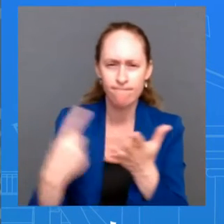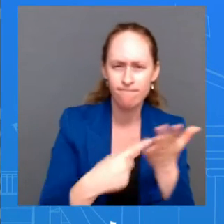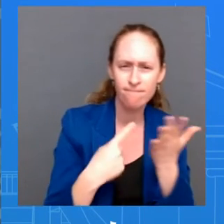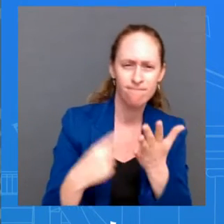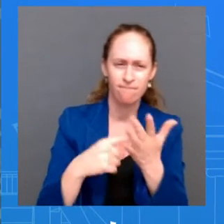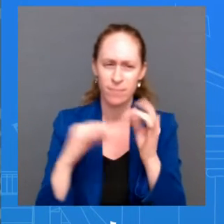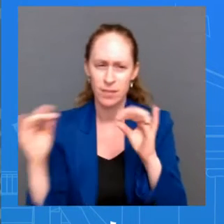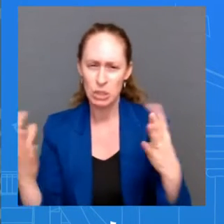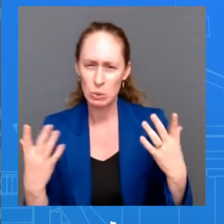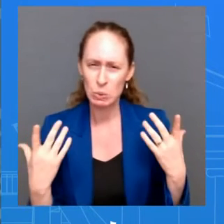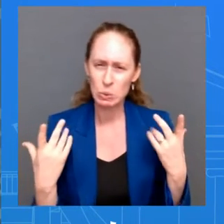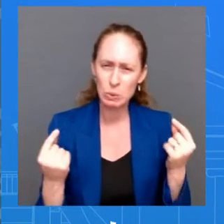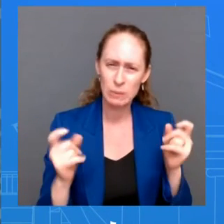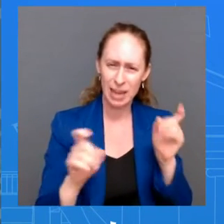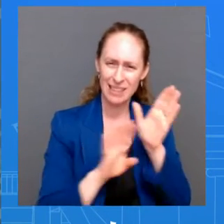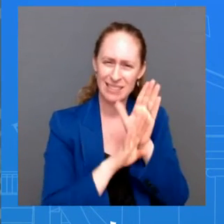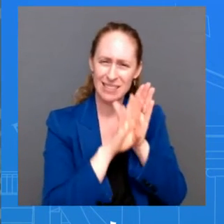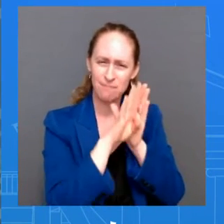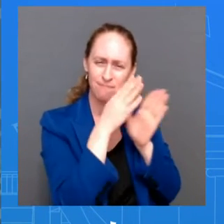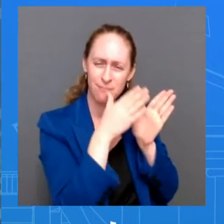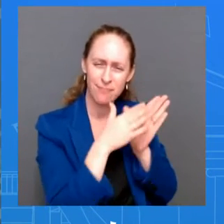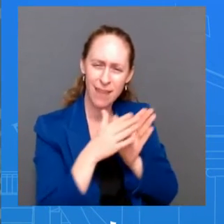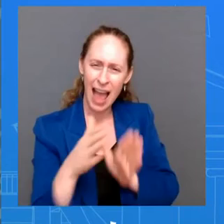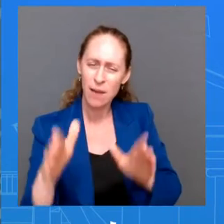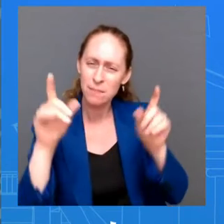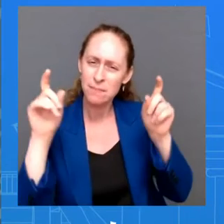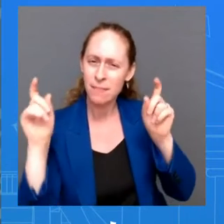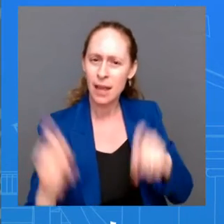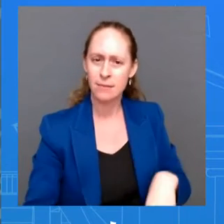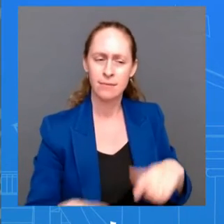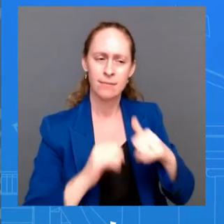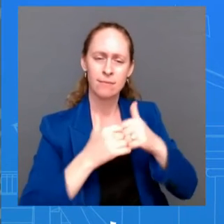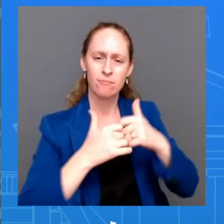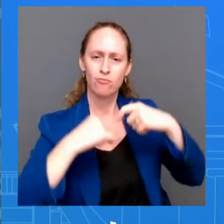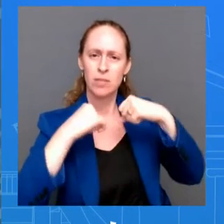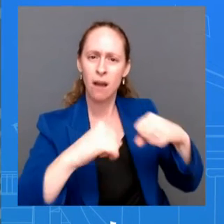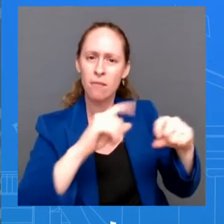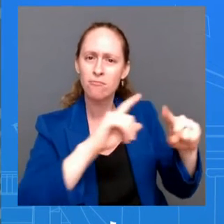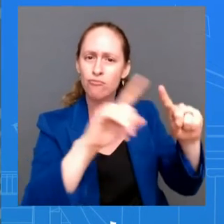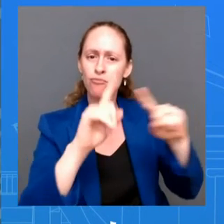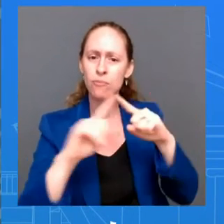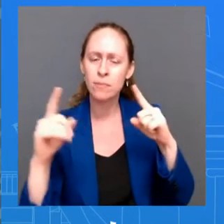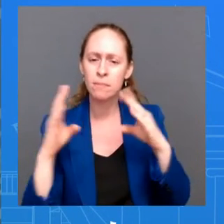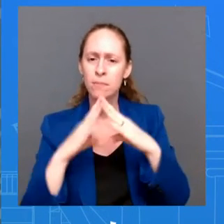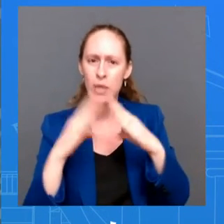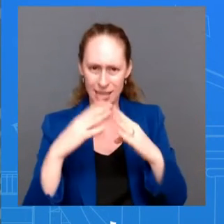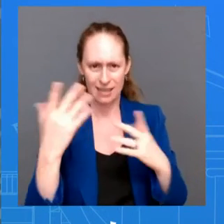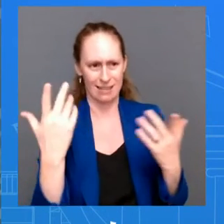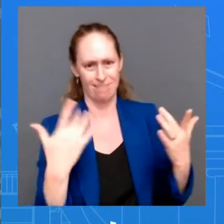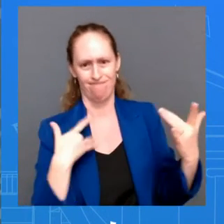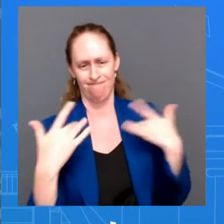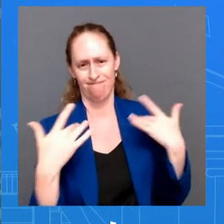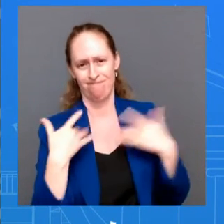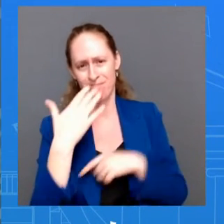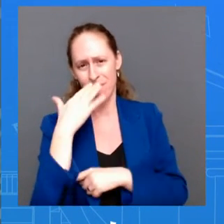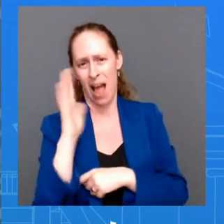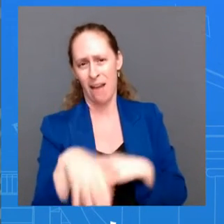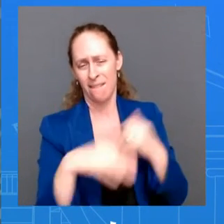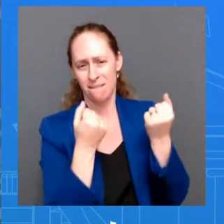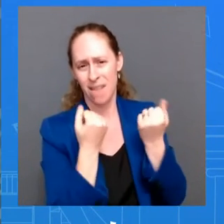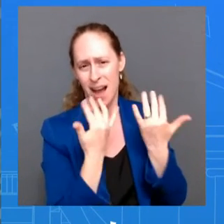threat of devastating wildfires, which is being exacerbated again by the climate crisis. We sent out a